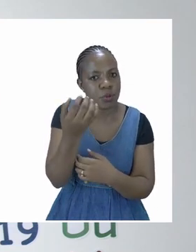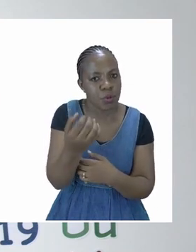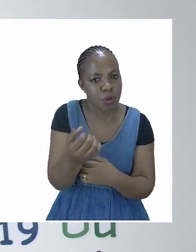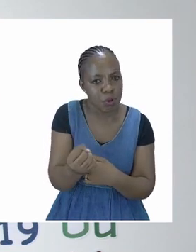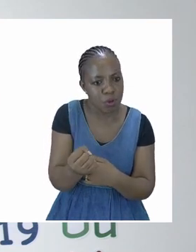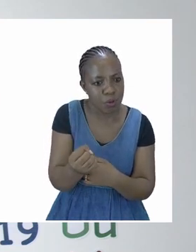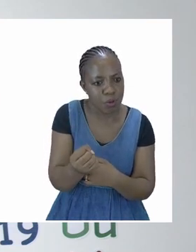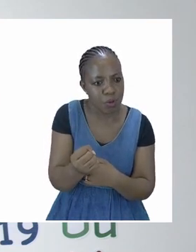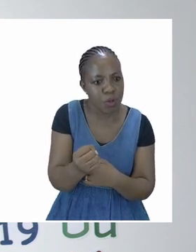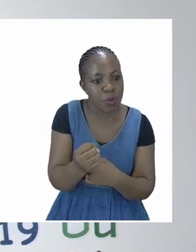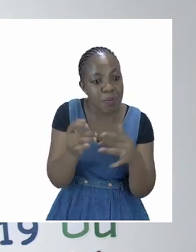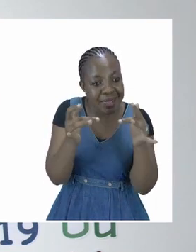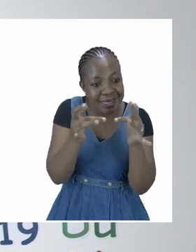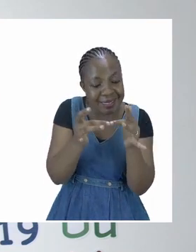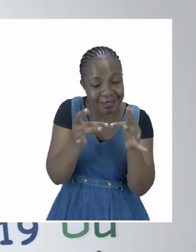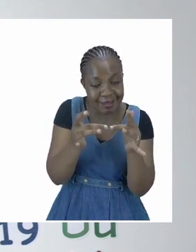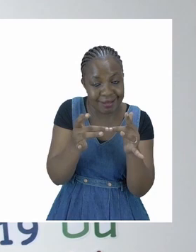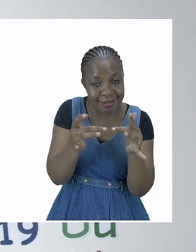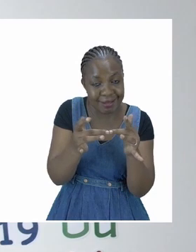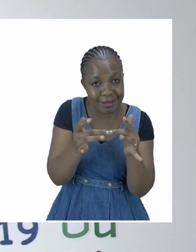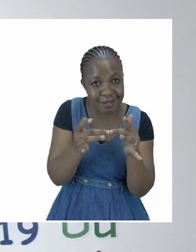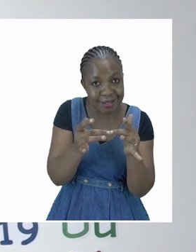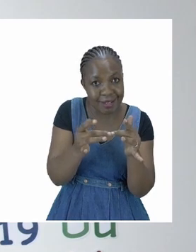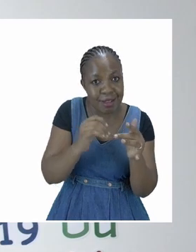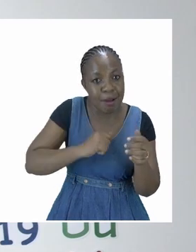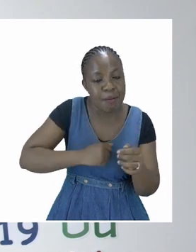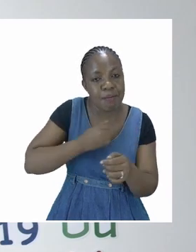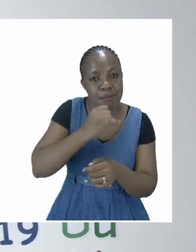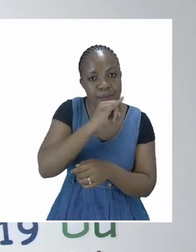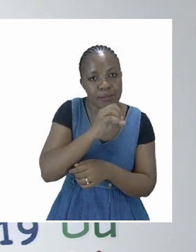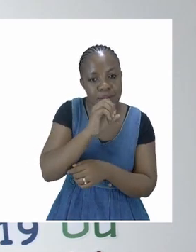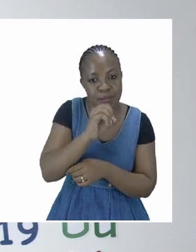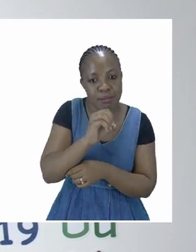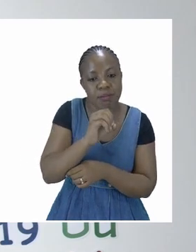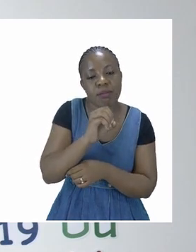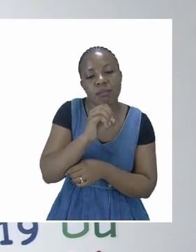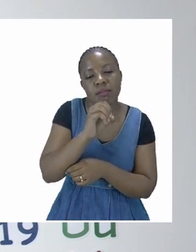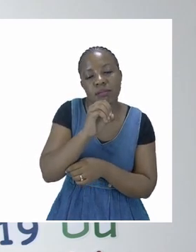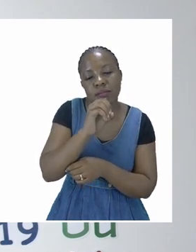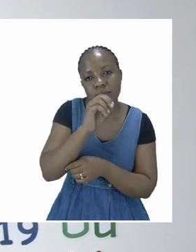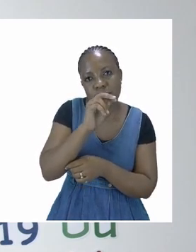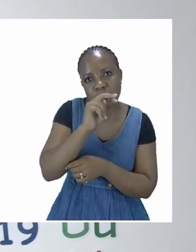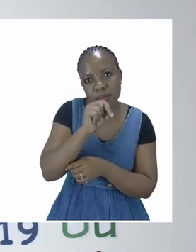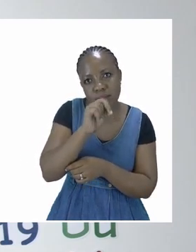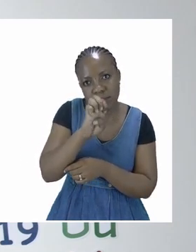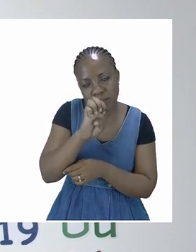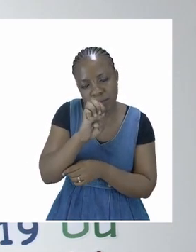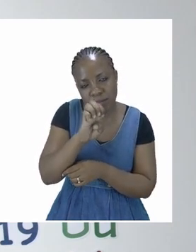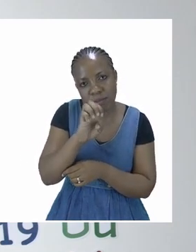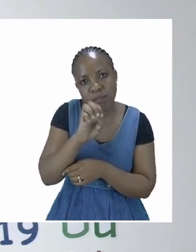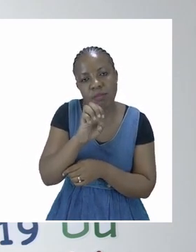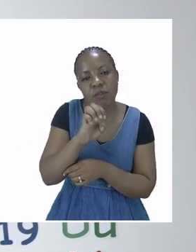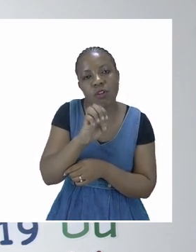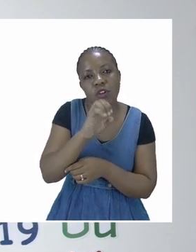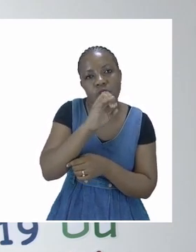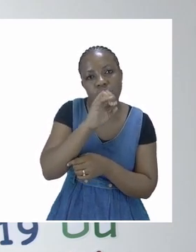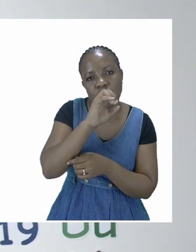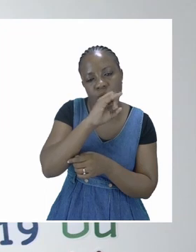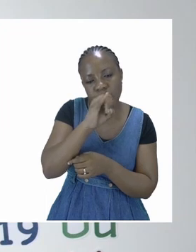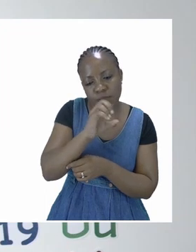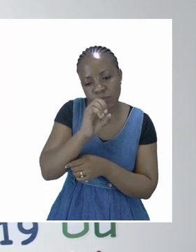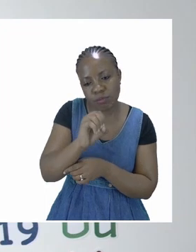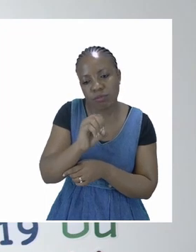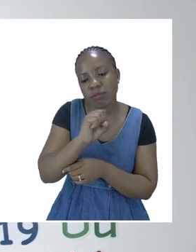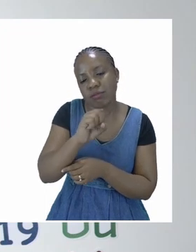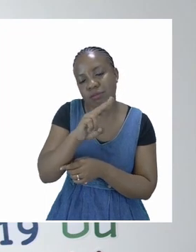our online platforms, MyZone and Zoshi Facebook pages, and in addition,